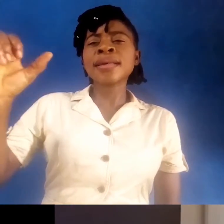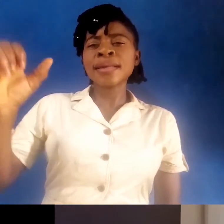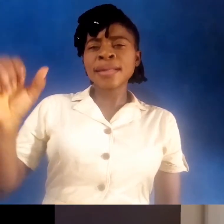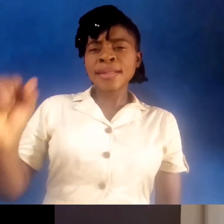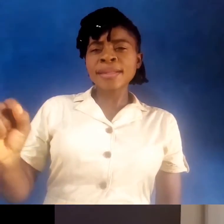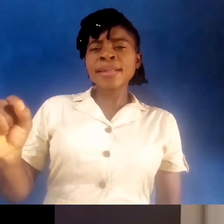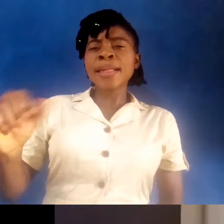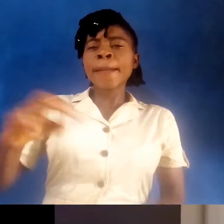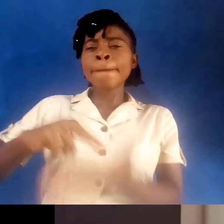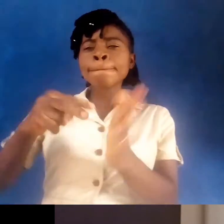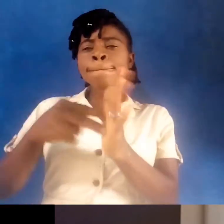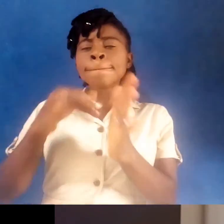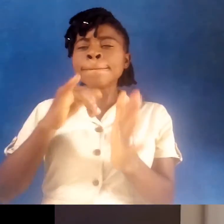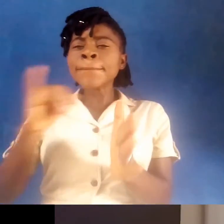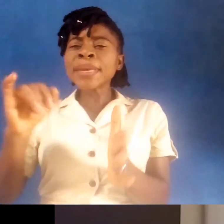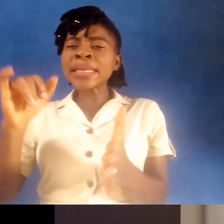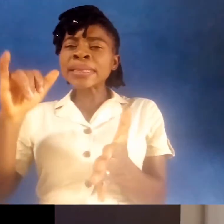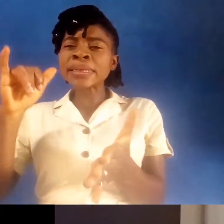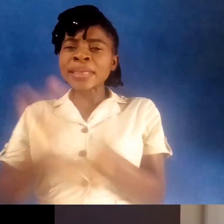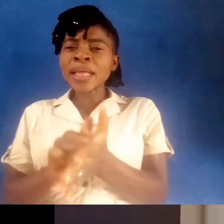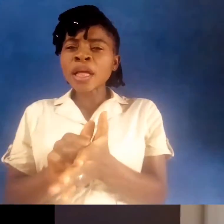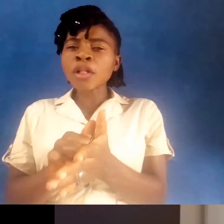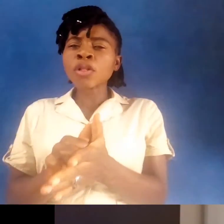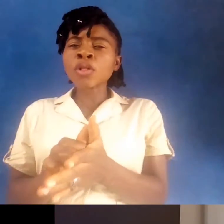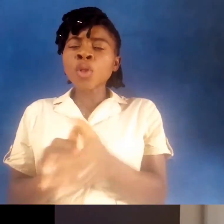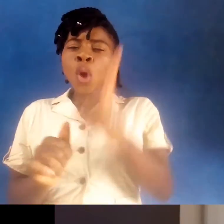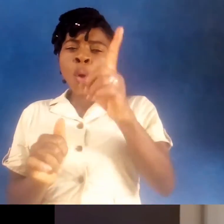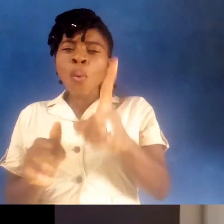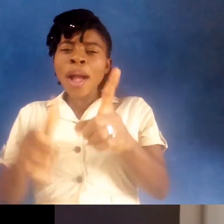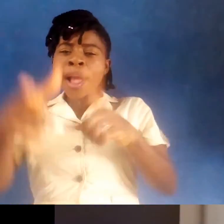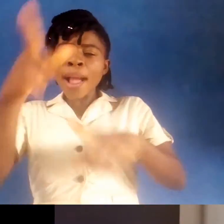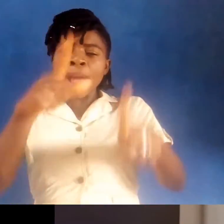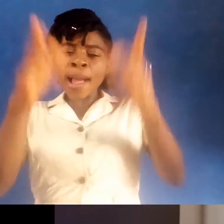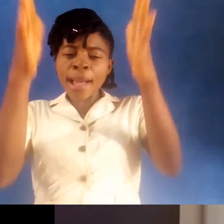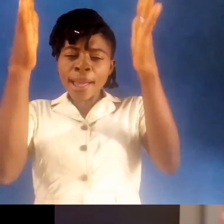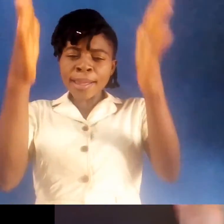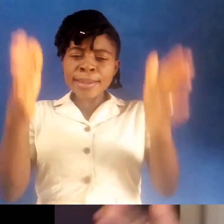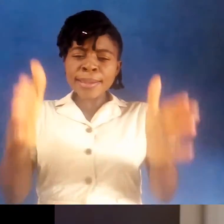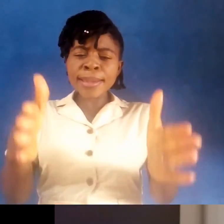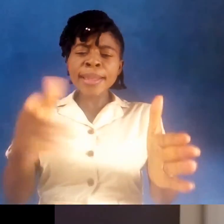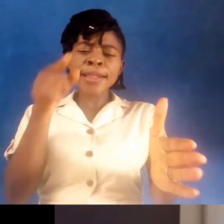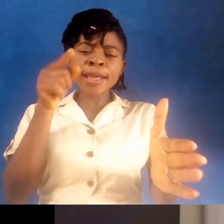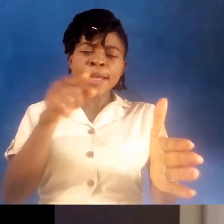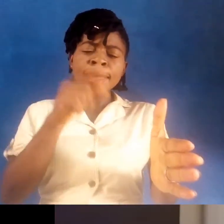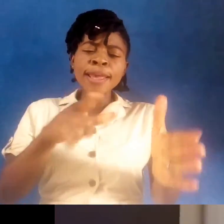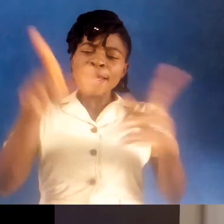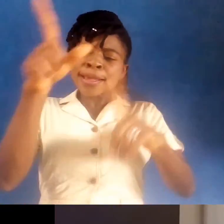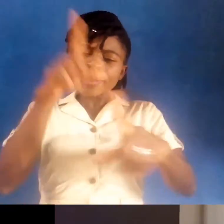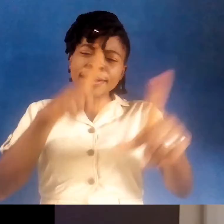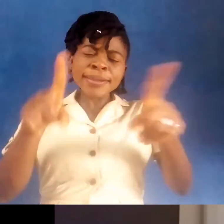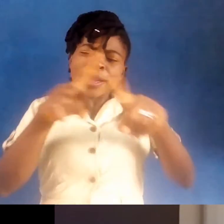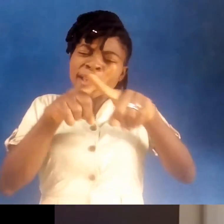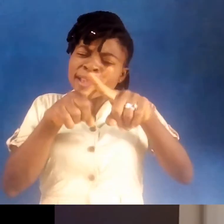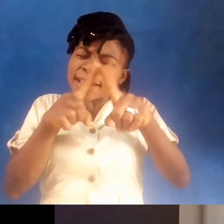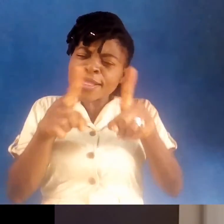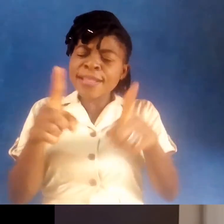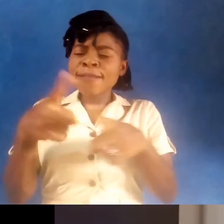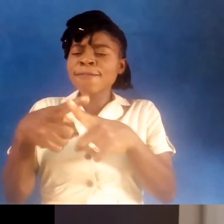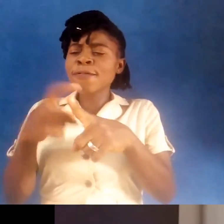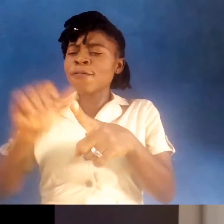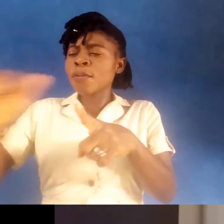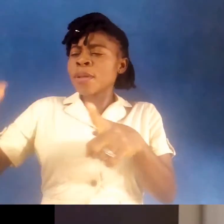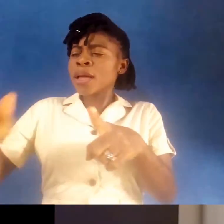signer may be signing a word or expression different from how another signer does